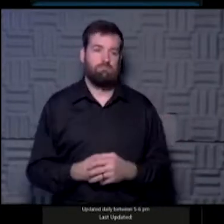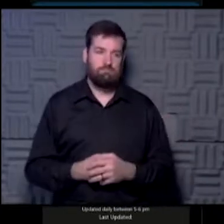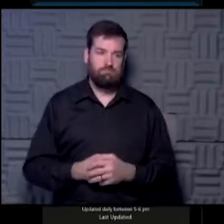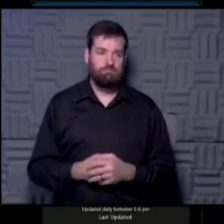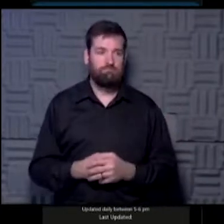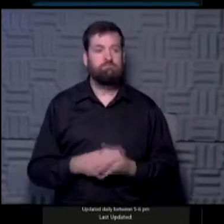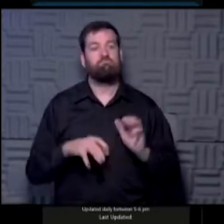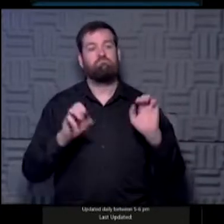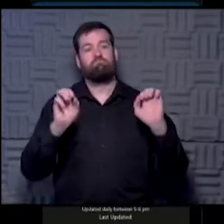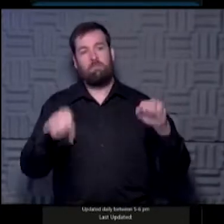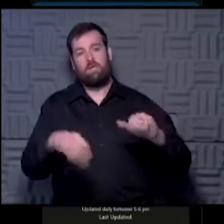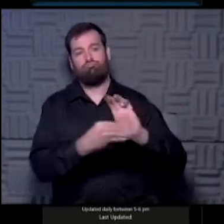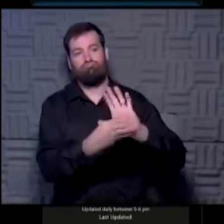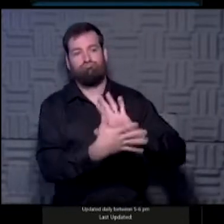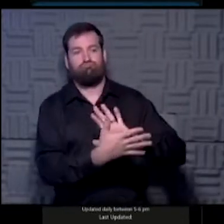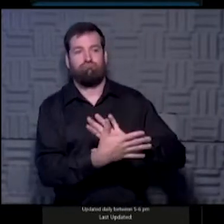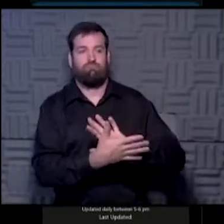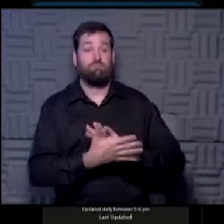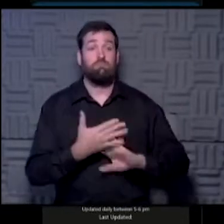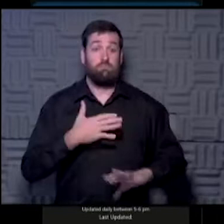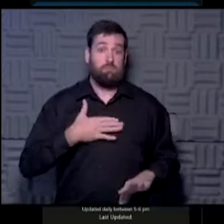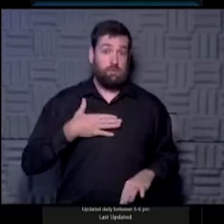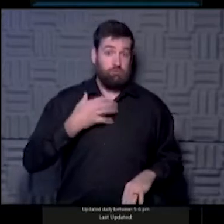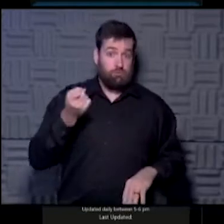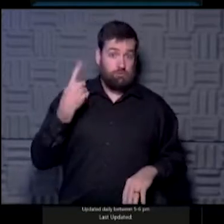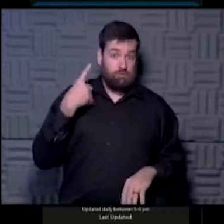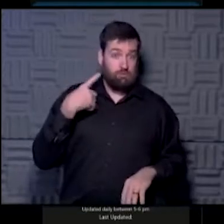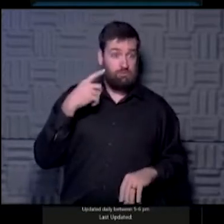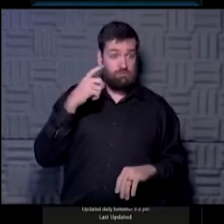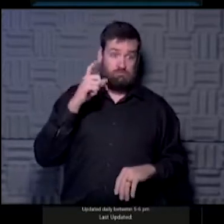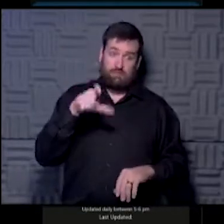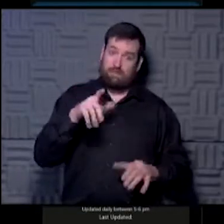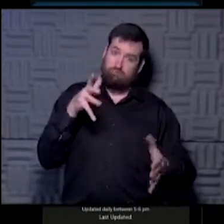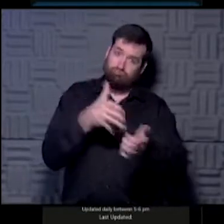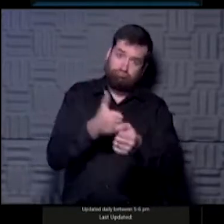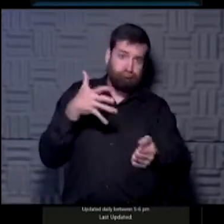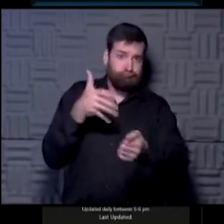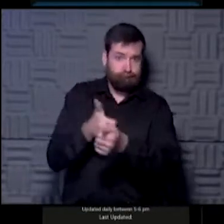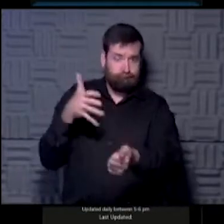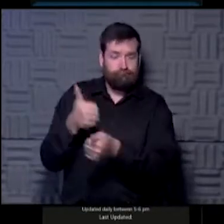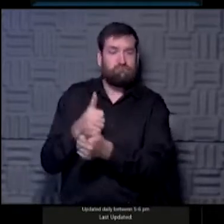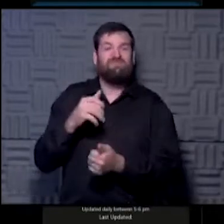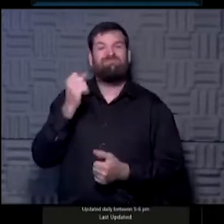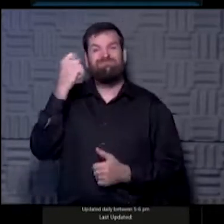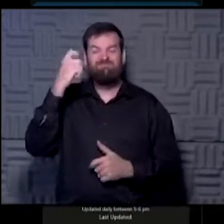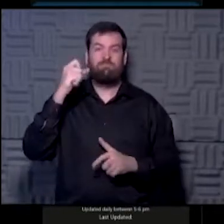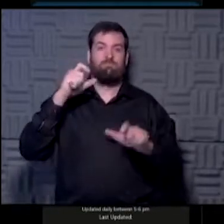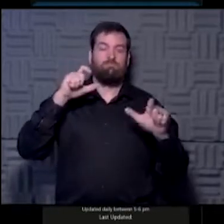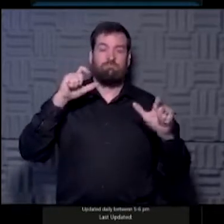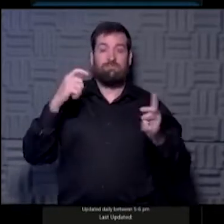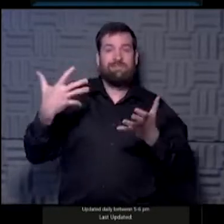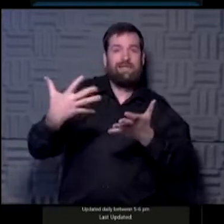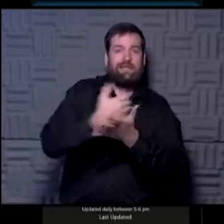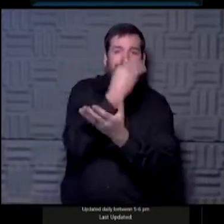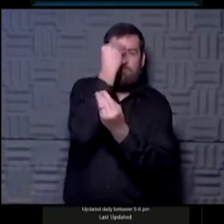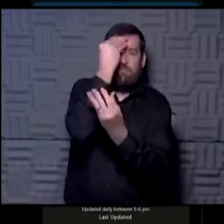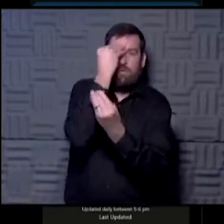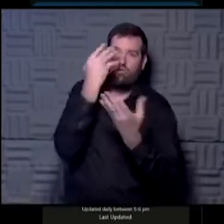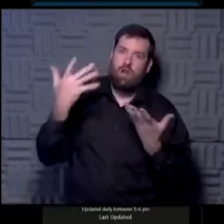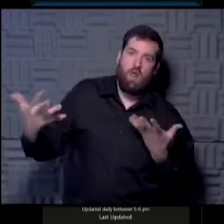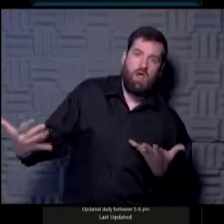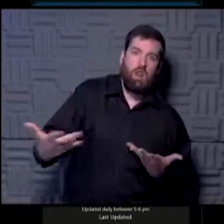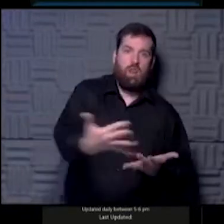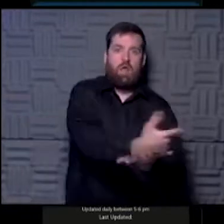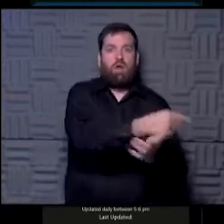And you can write it down, and my understanding is they keep that pretty updated, and they are aggregating from a lot of different places. So our thanks to